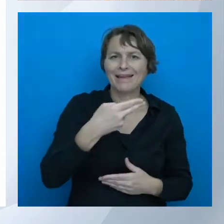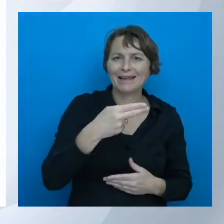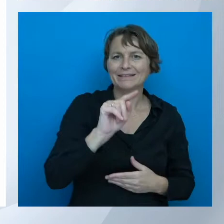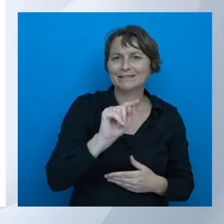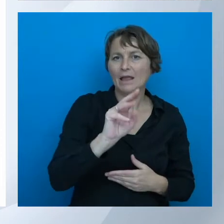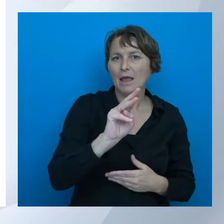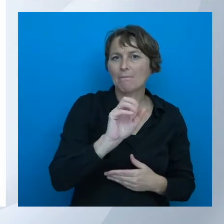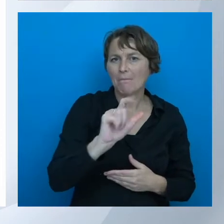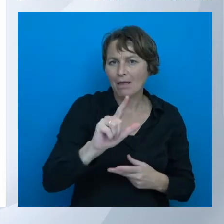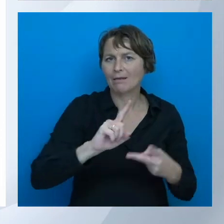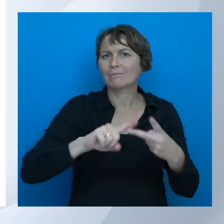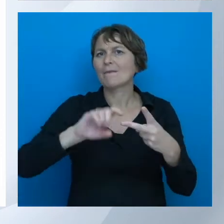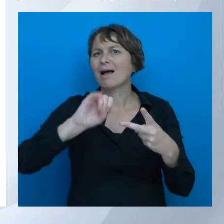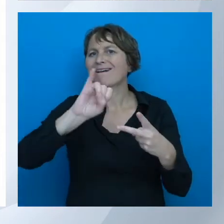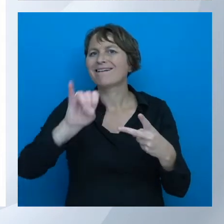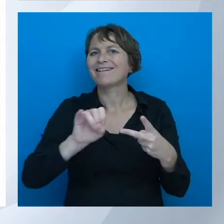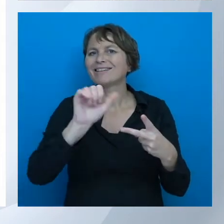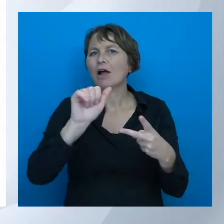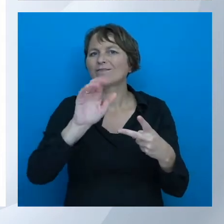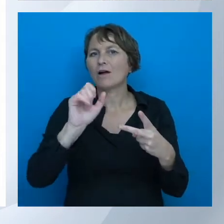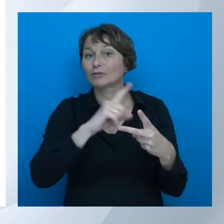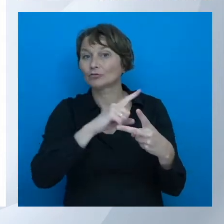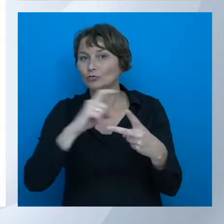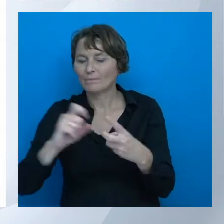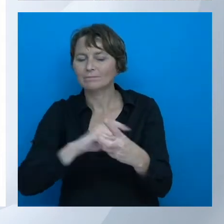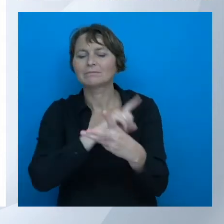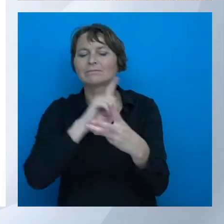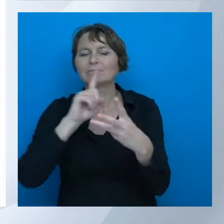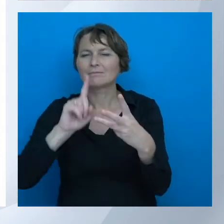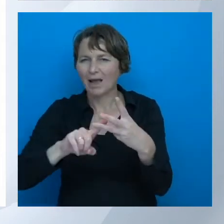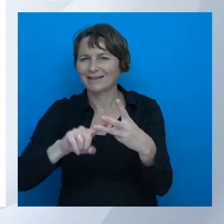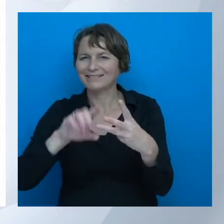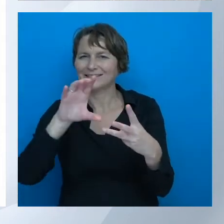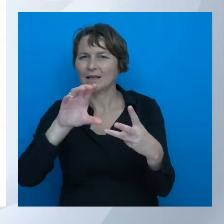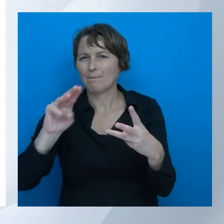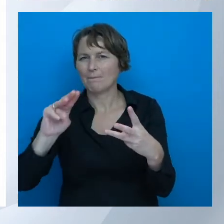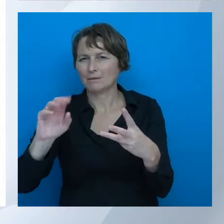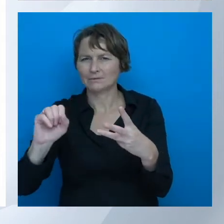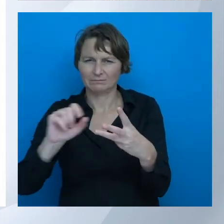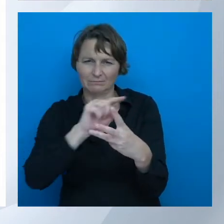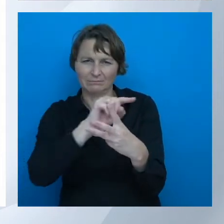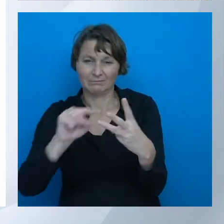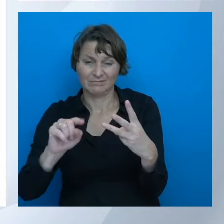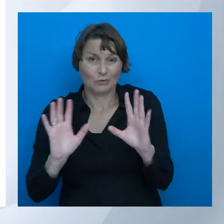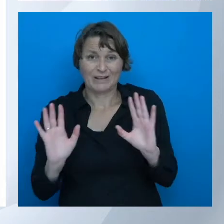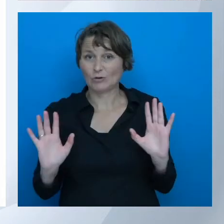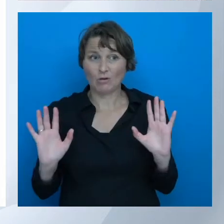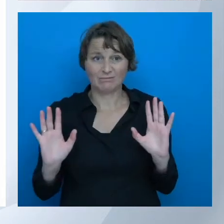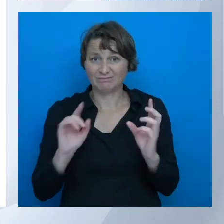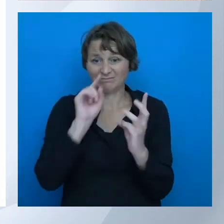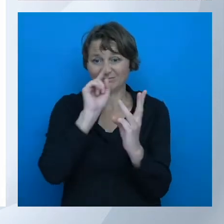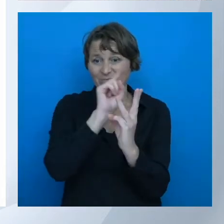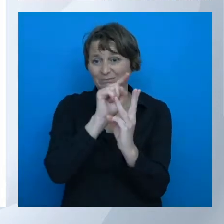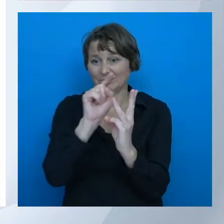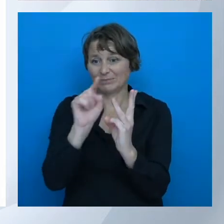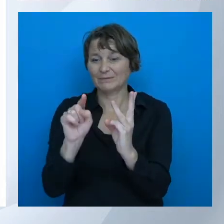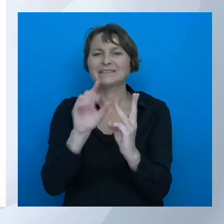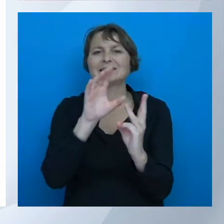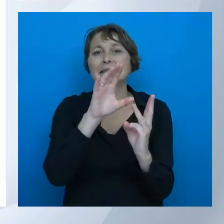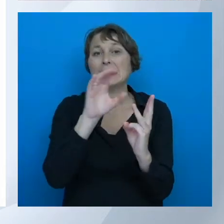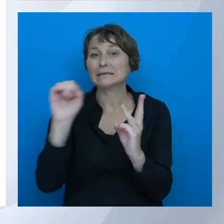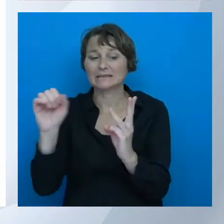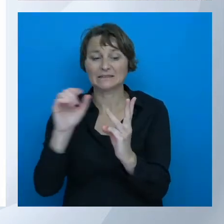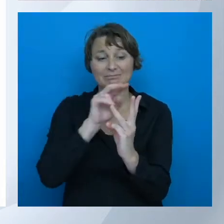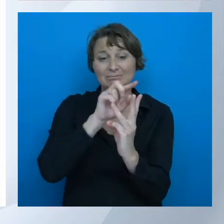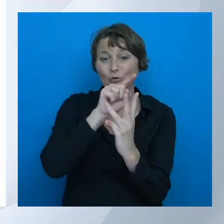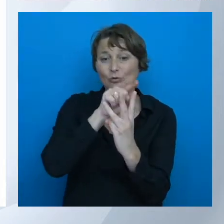the static site, that's the static site's content. That's all there is. So it's only going to be HTML, JavaScript, and CSS.